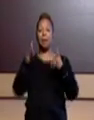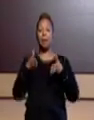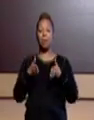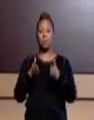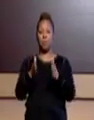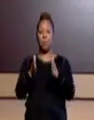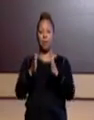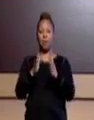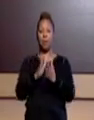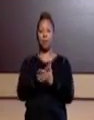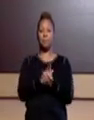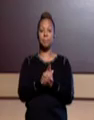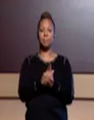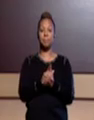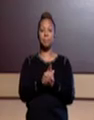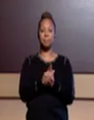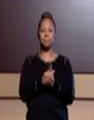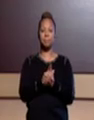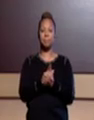made a way.